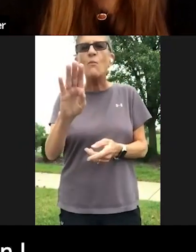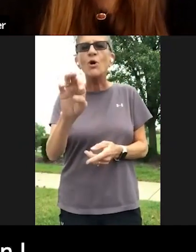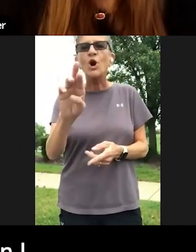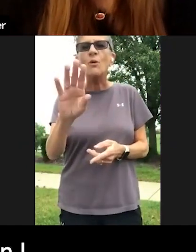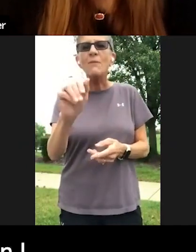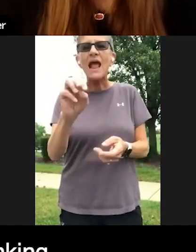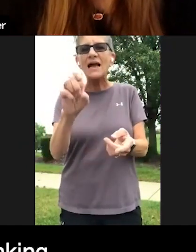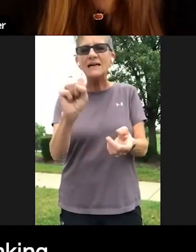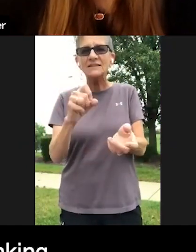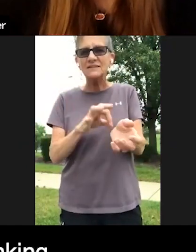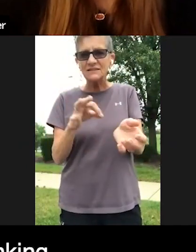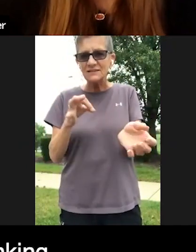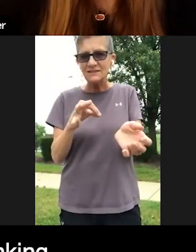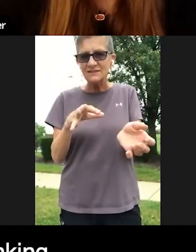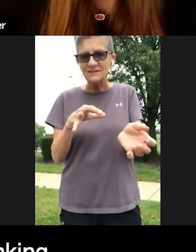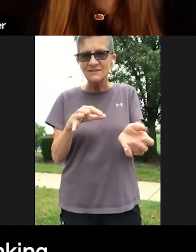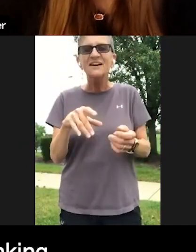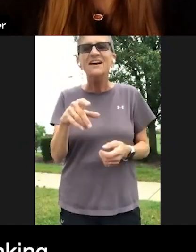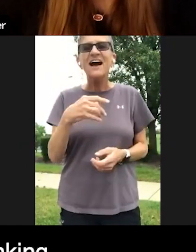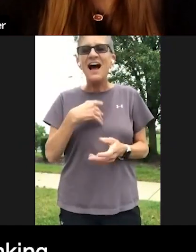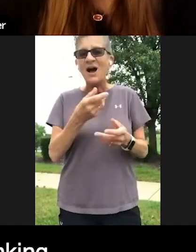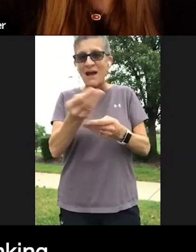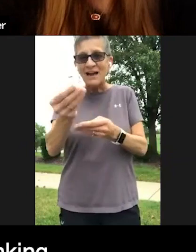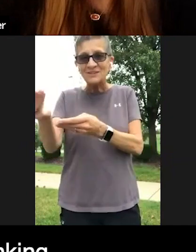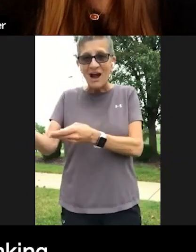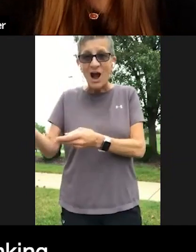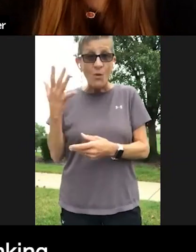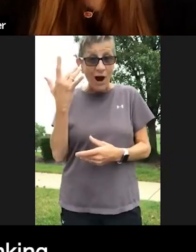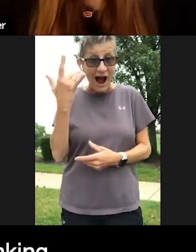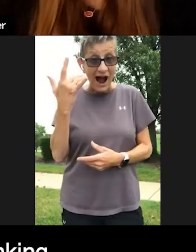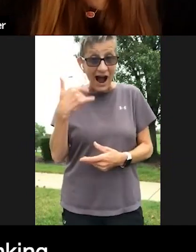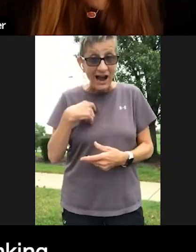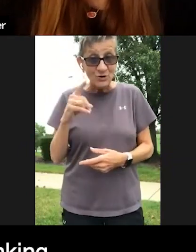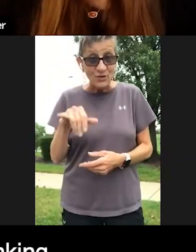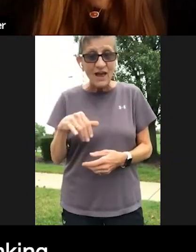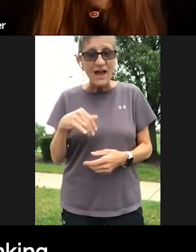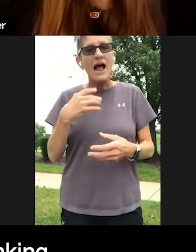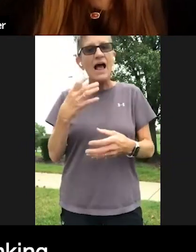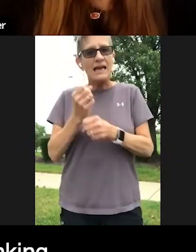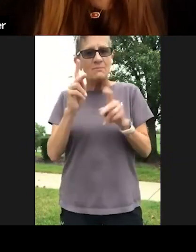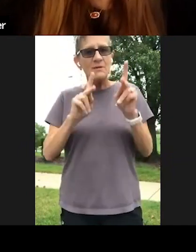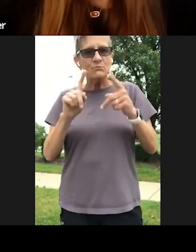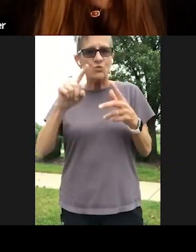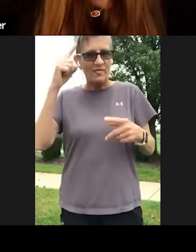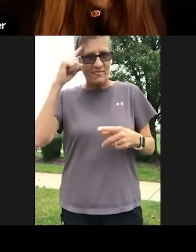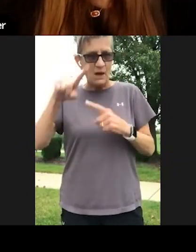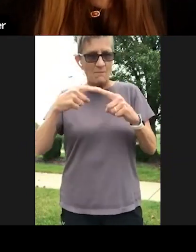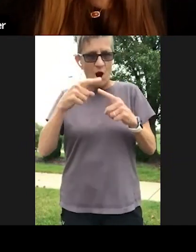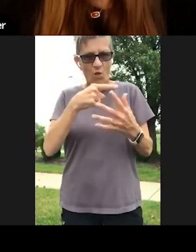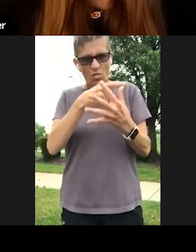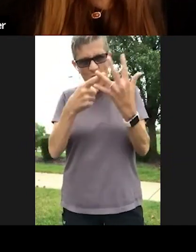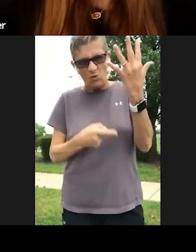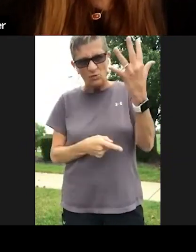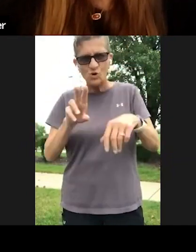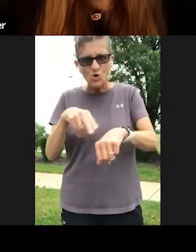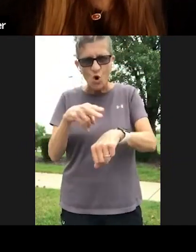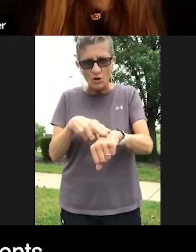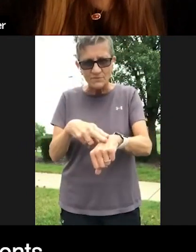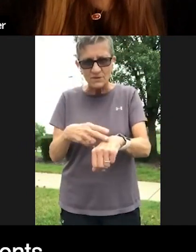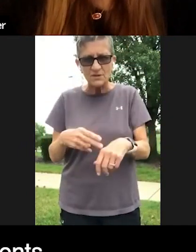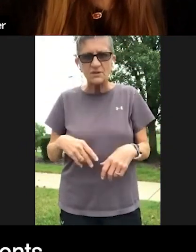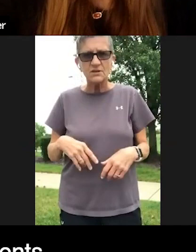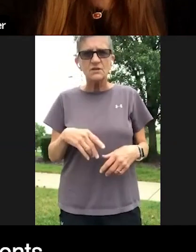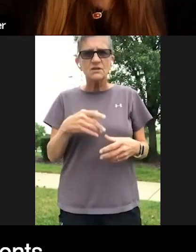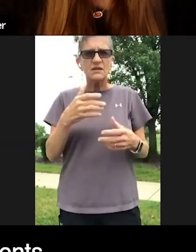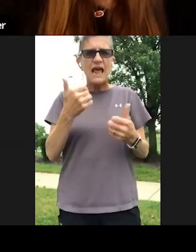pass out my rubber bands is to just get people thinking about those norms, right? Every time. And in the